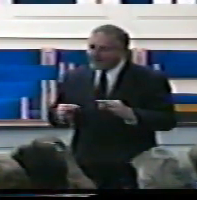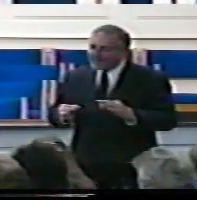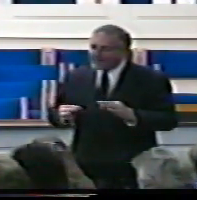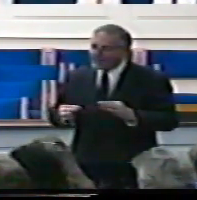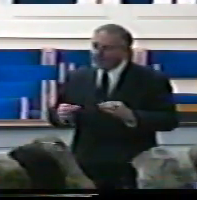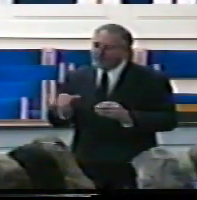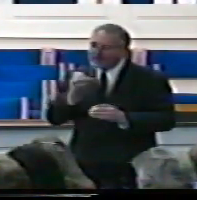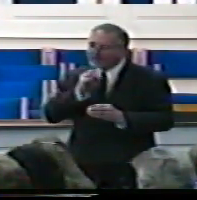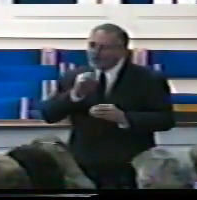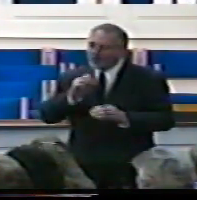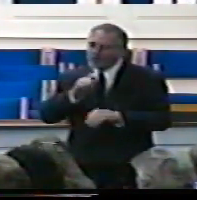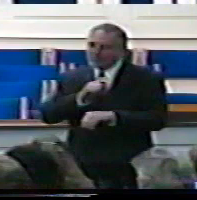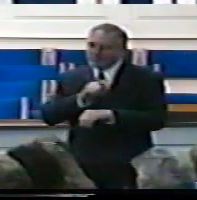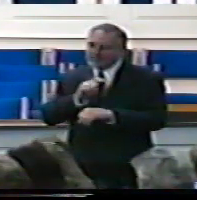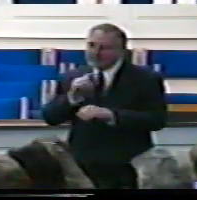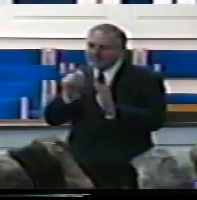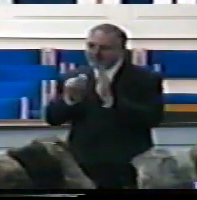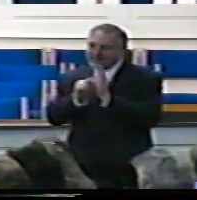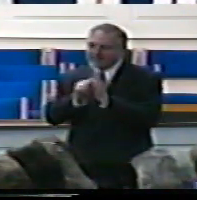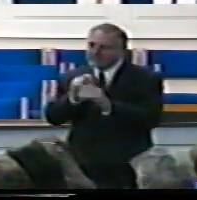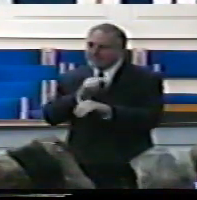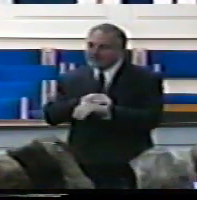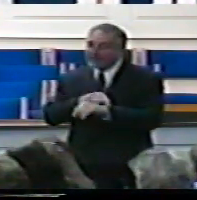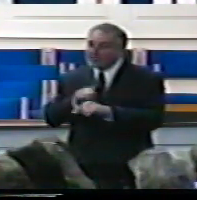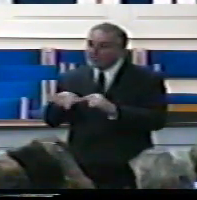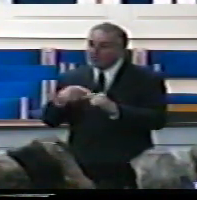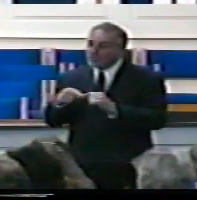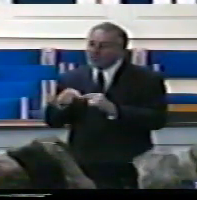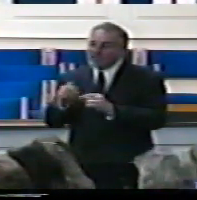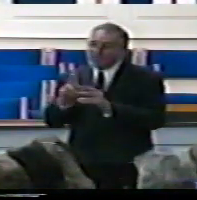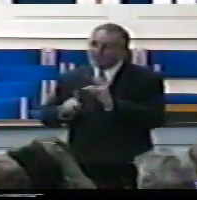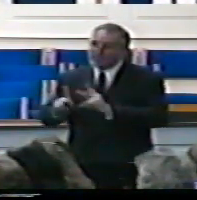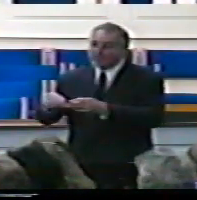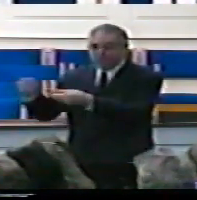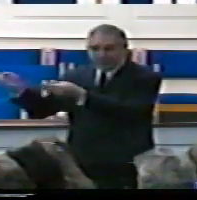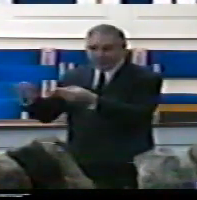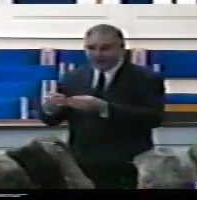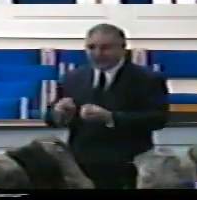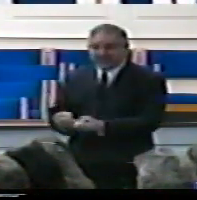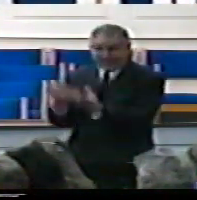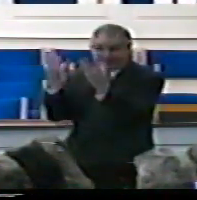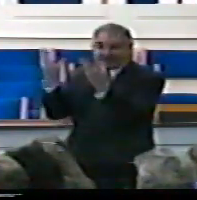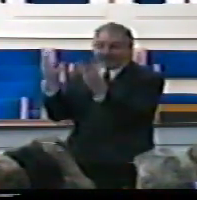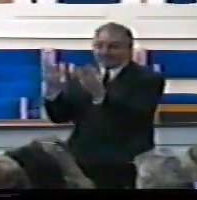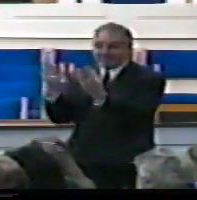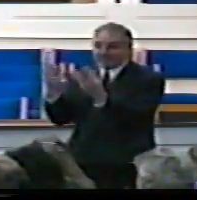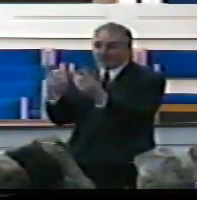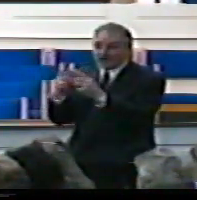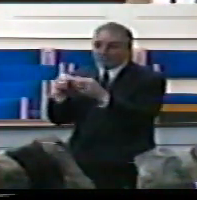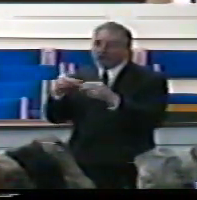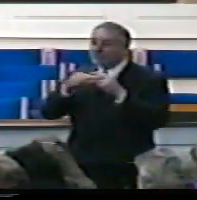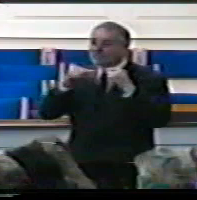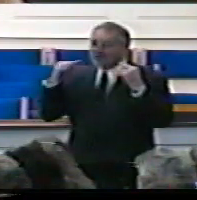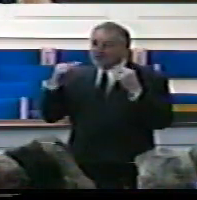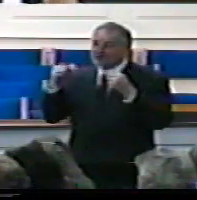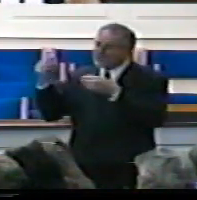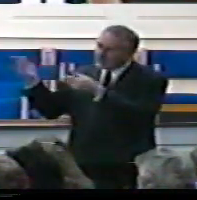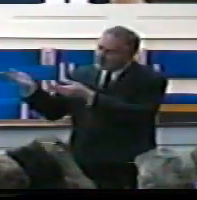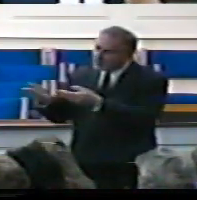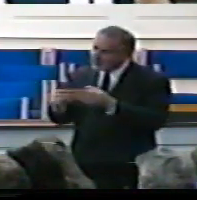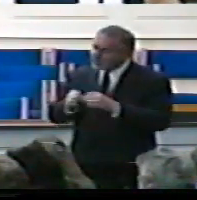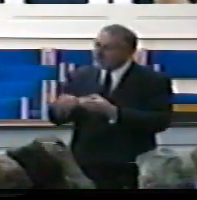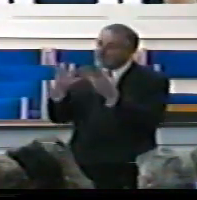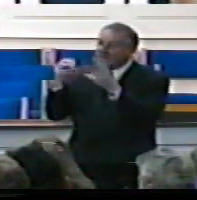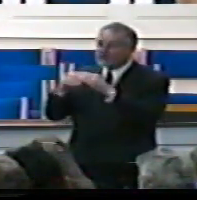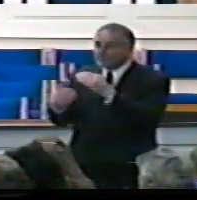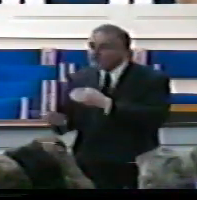But in the Old Testament times, whenever they brought a sacrifice to the priest to be offered, they'd bring them morning and evenings. That a